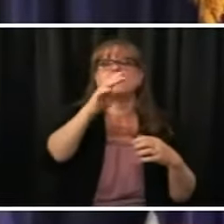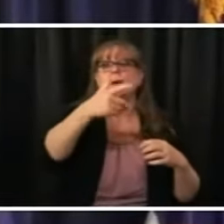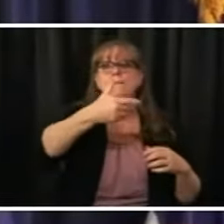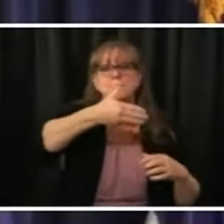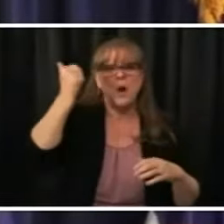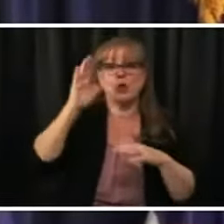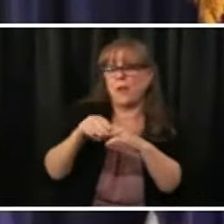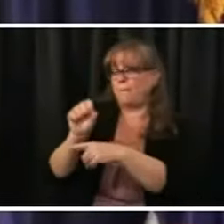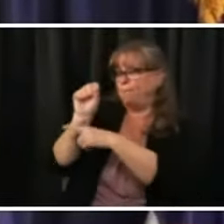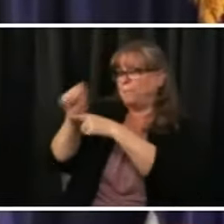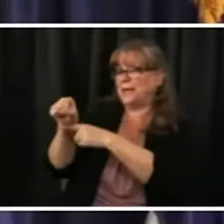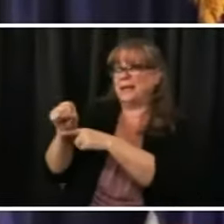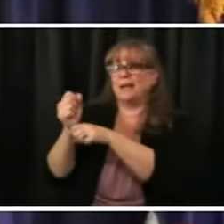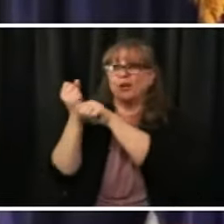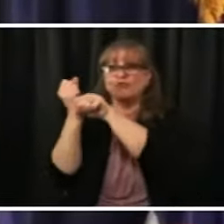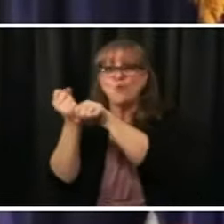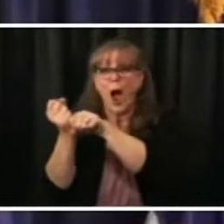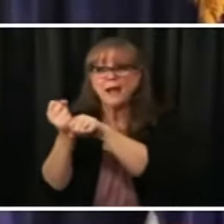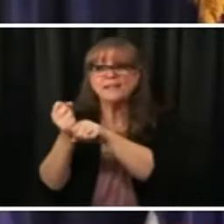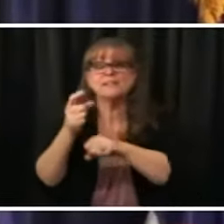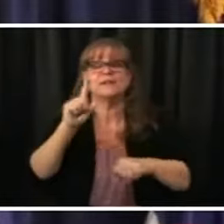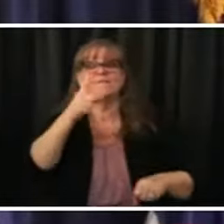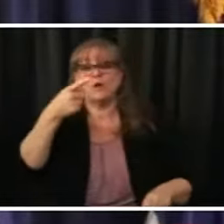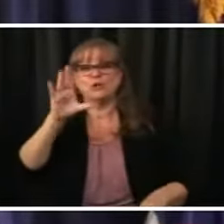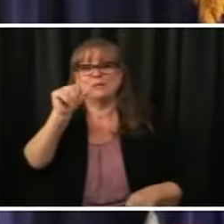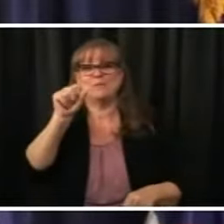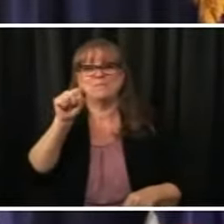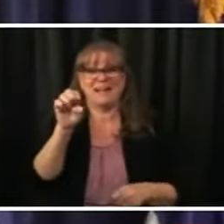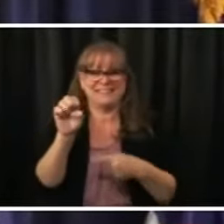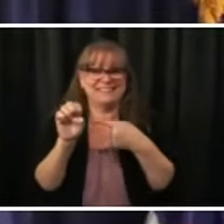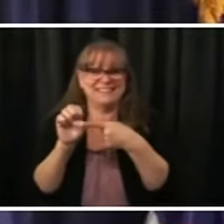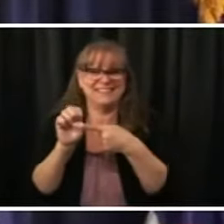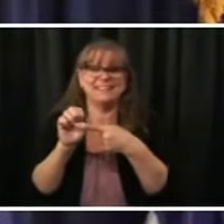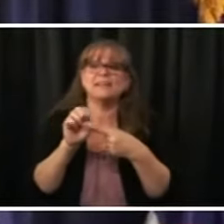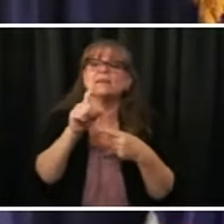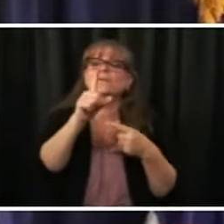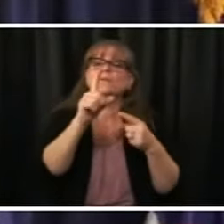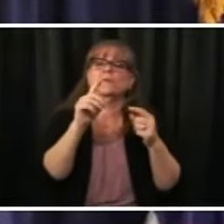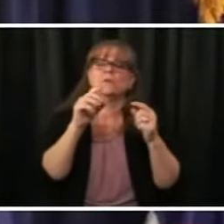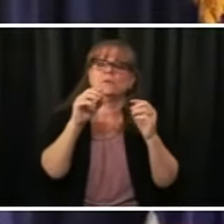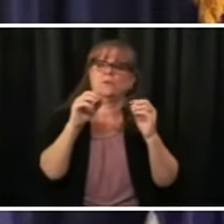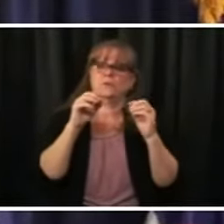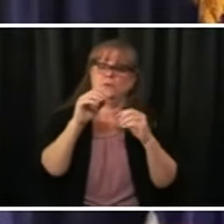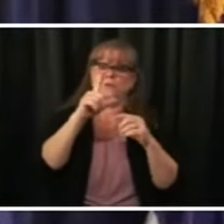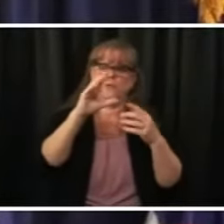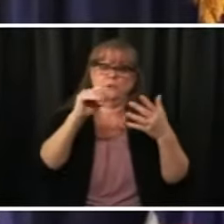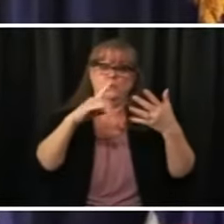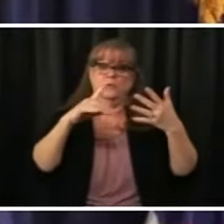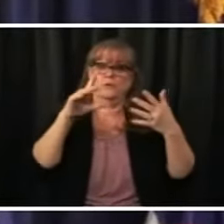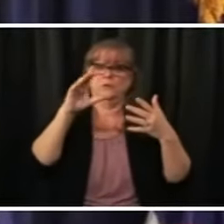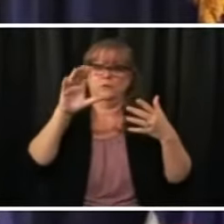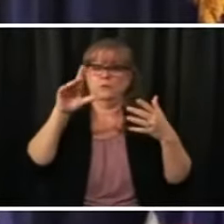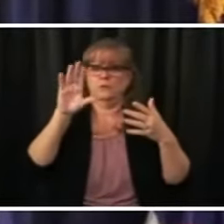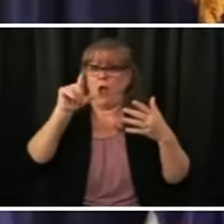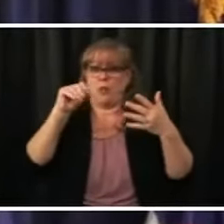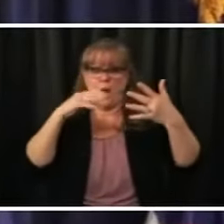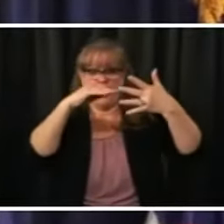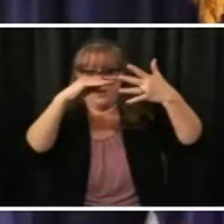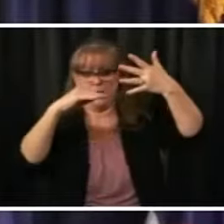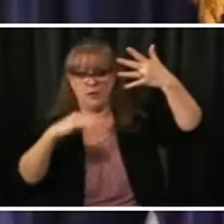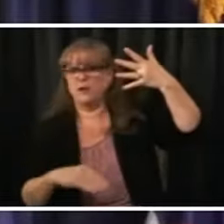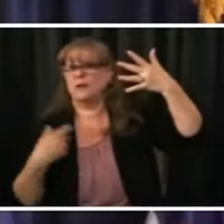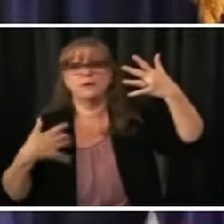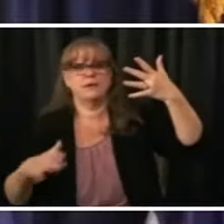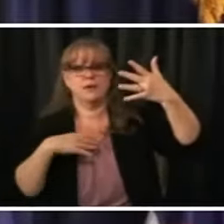and continue to push. There are more states behind us than are ahead of us, and we're going to continue to do everything we can to get the vaccine into arms.